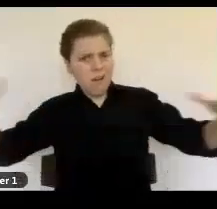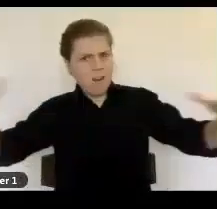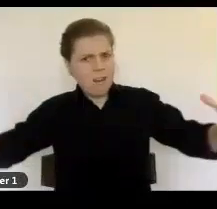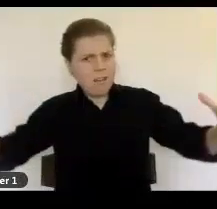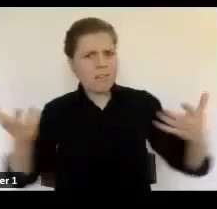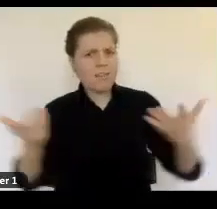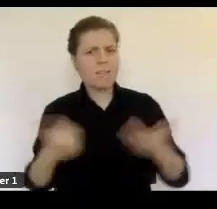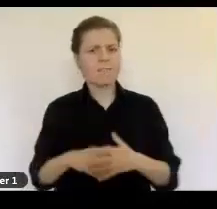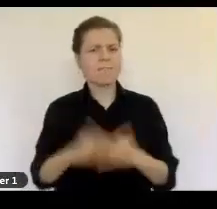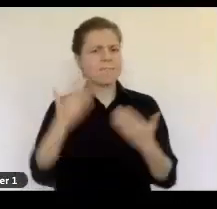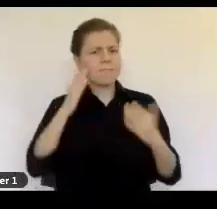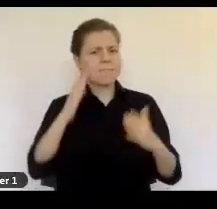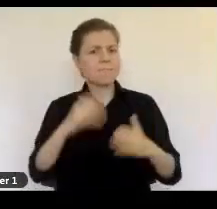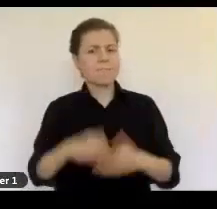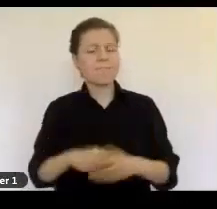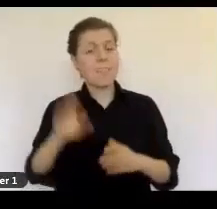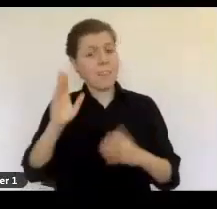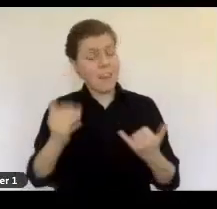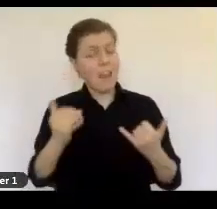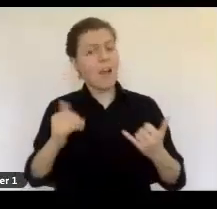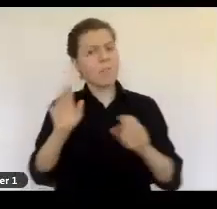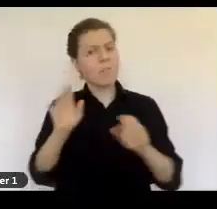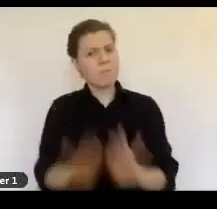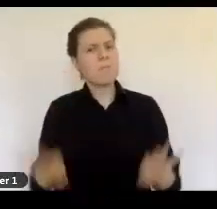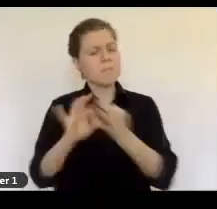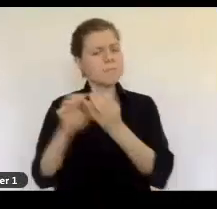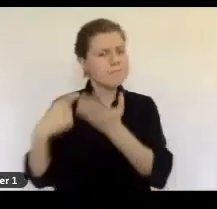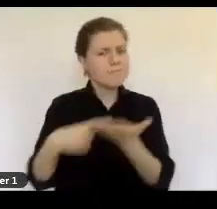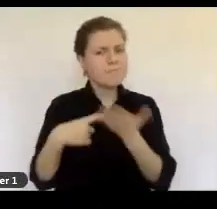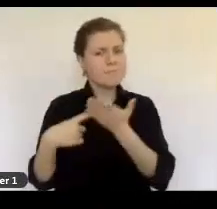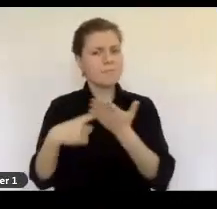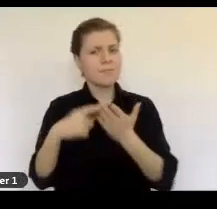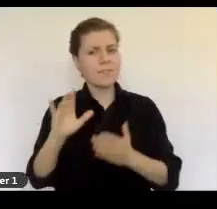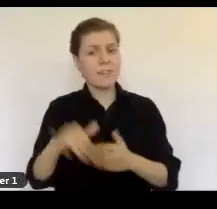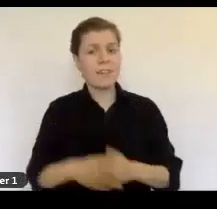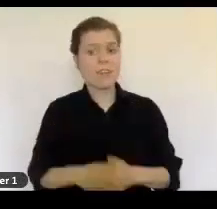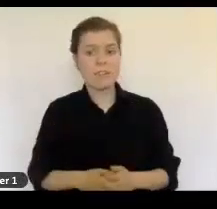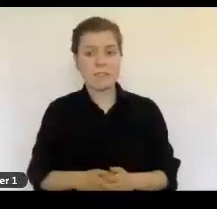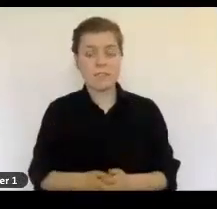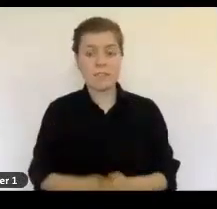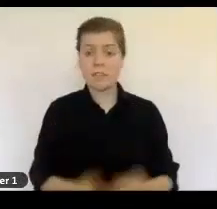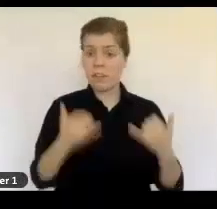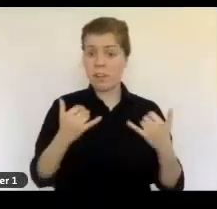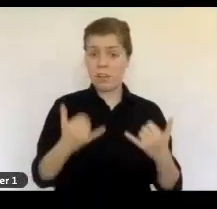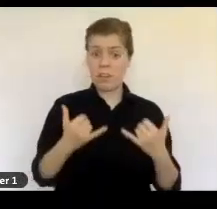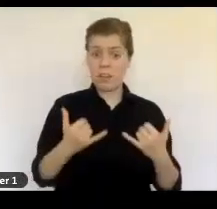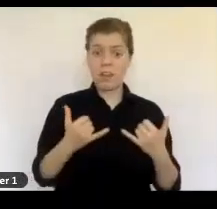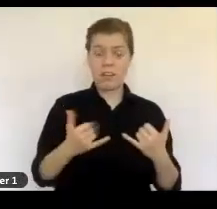extend. So in a globalized world, this is a really big deal.